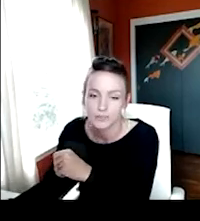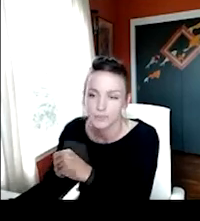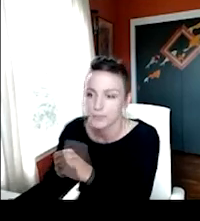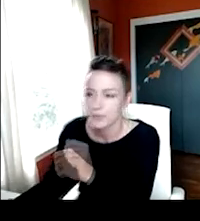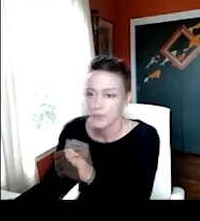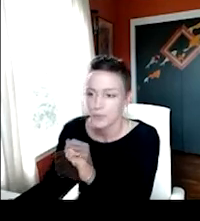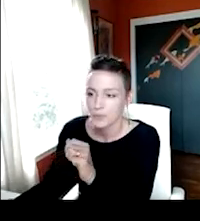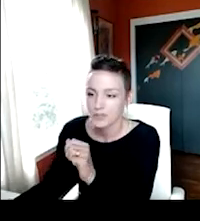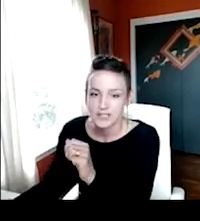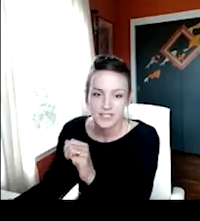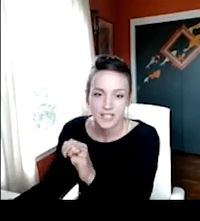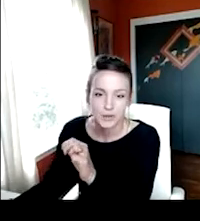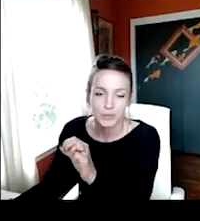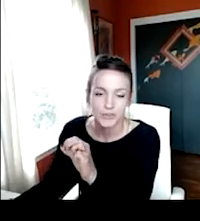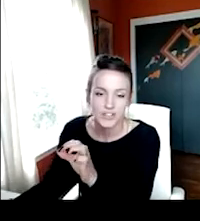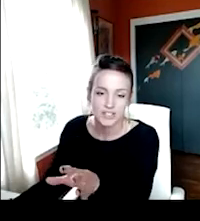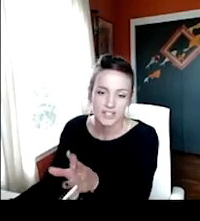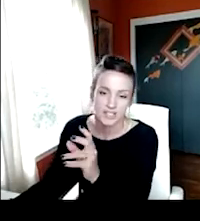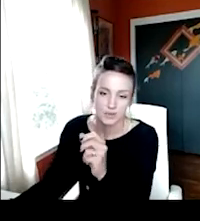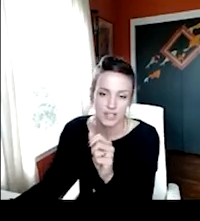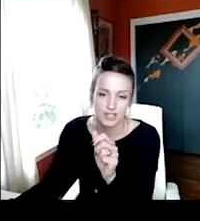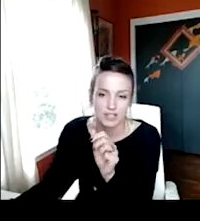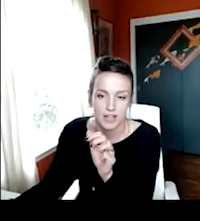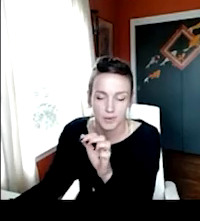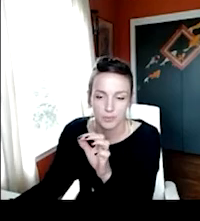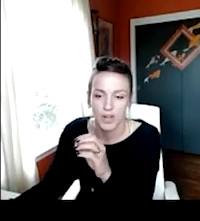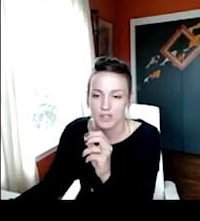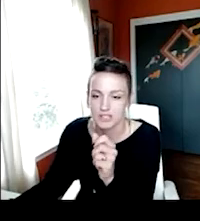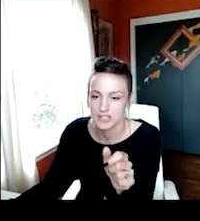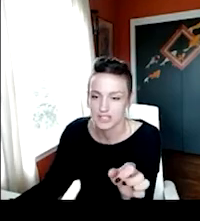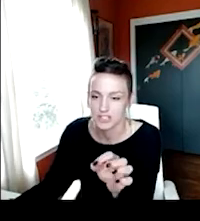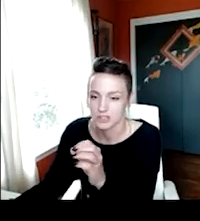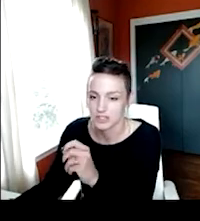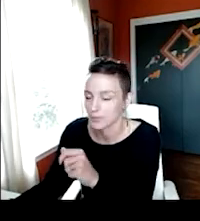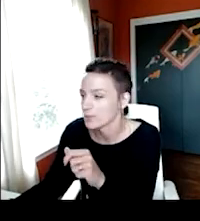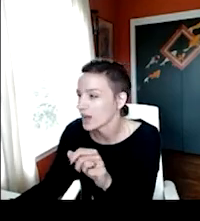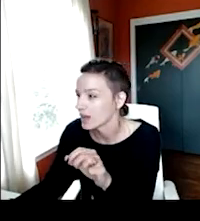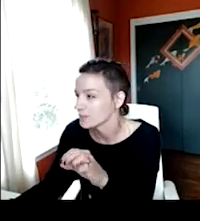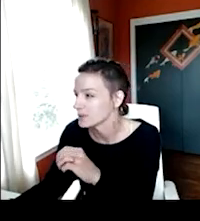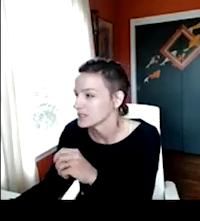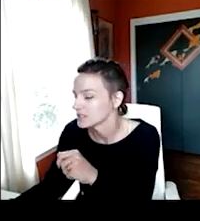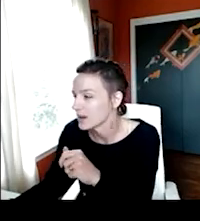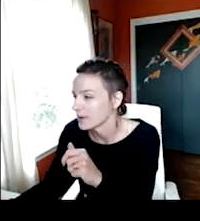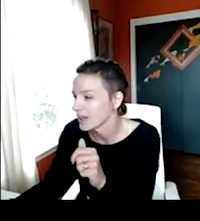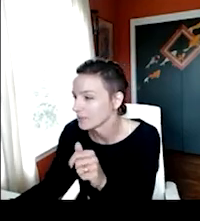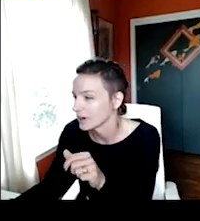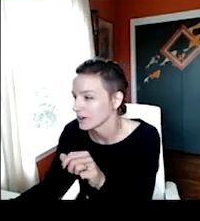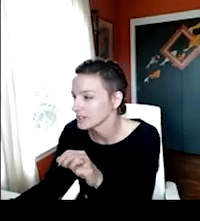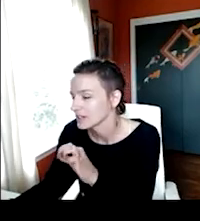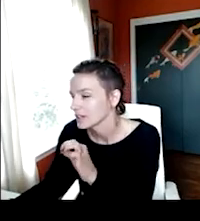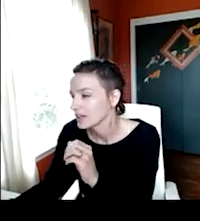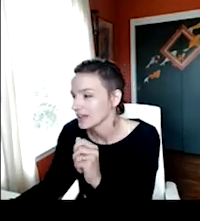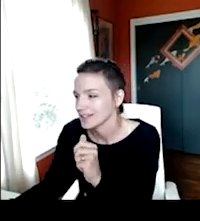research. Let's see, when we first got tasked with this, I had recently seen a digital escape room that had been presented by my